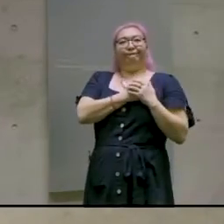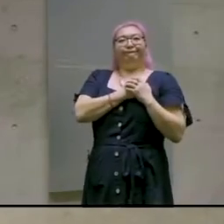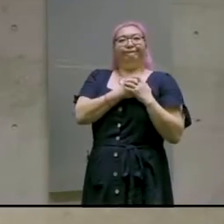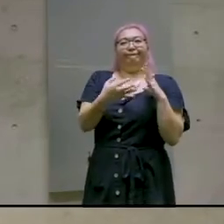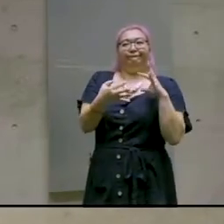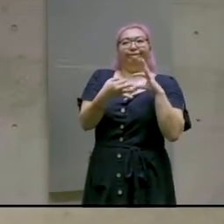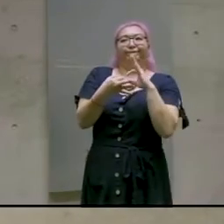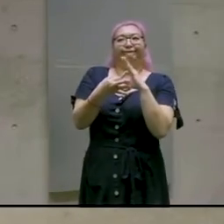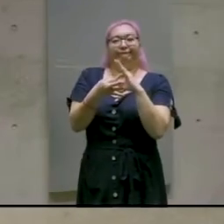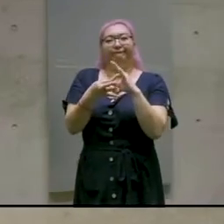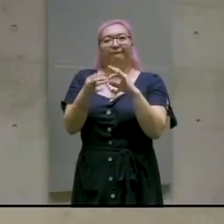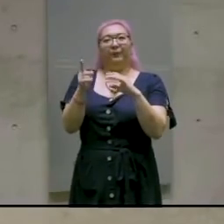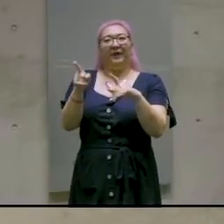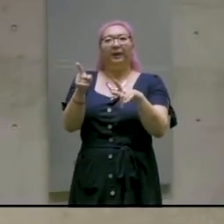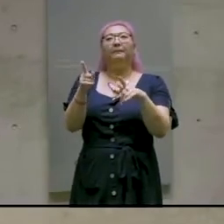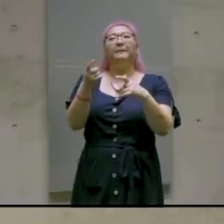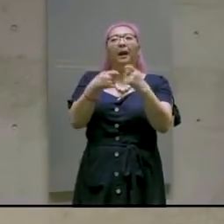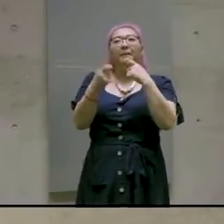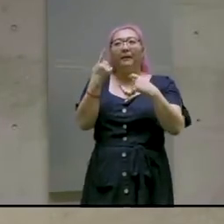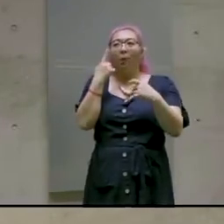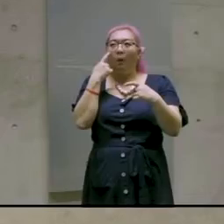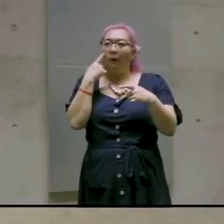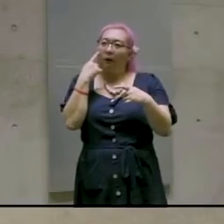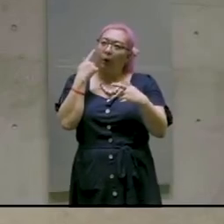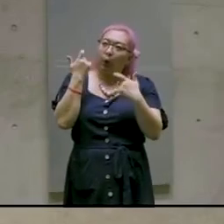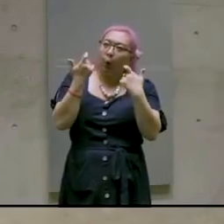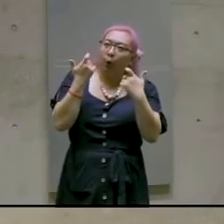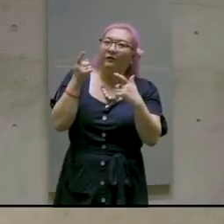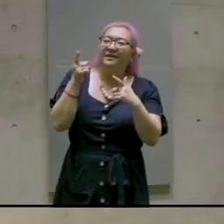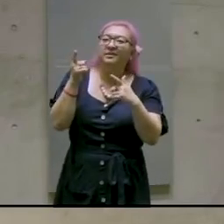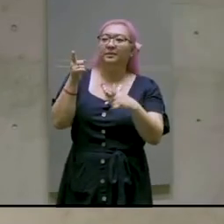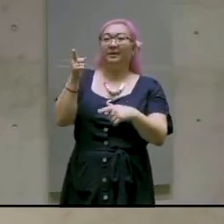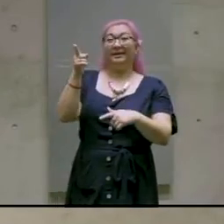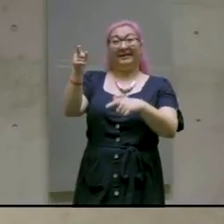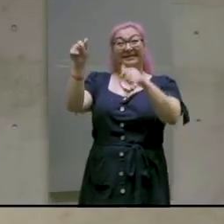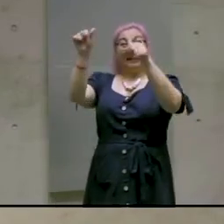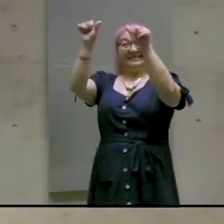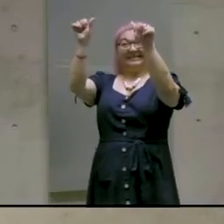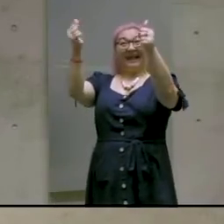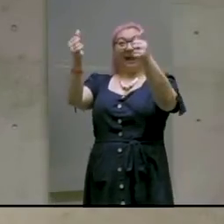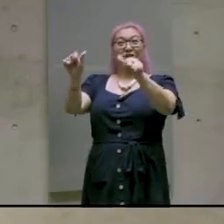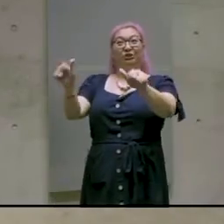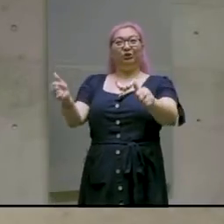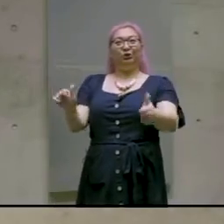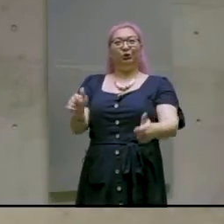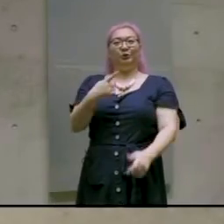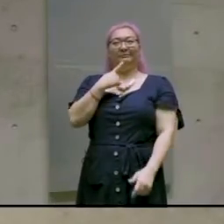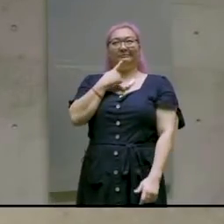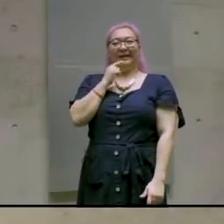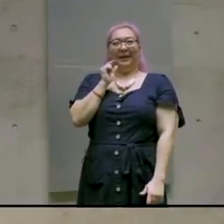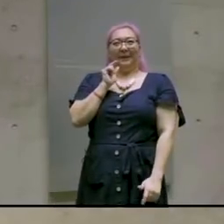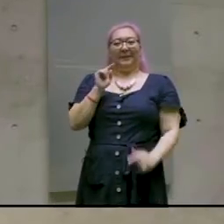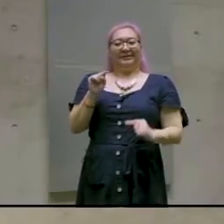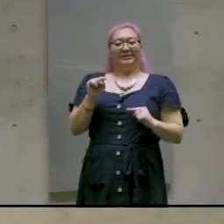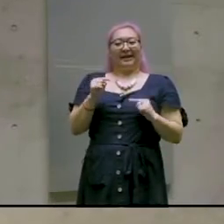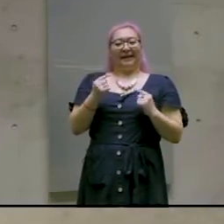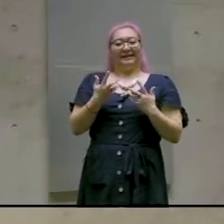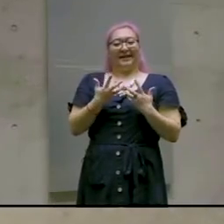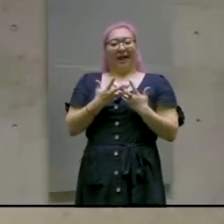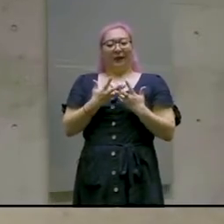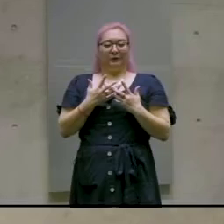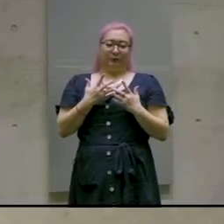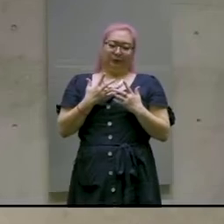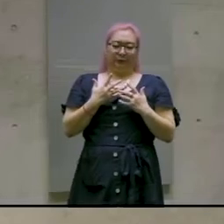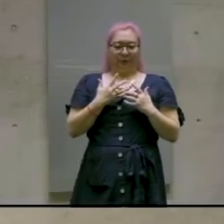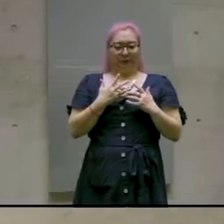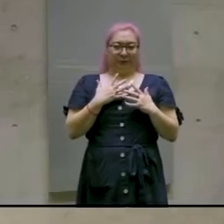of lean into kind of that curiosity. But given he's a statue, that did present certain kind of challenges to how we wrote and envisaged a scene